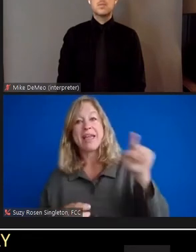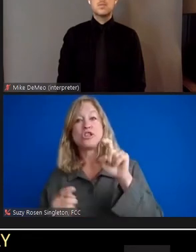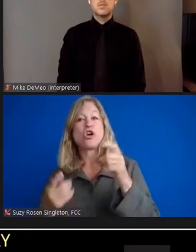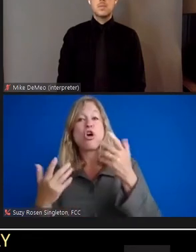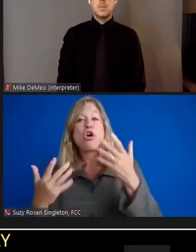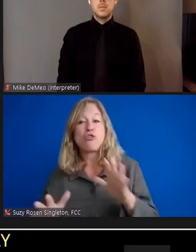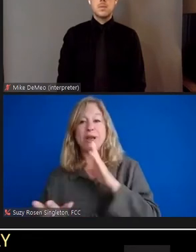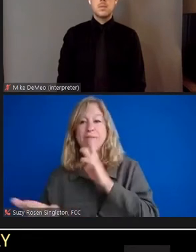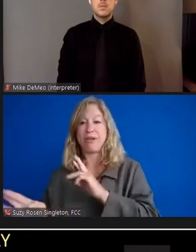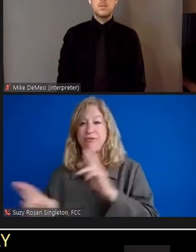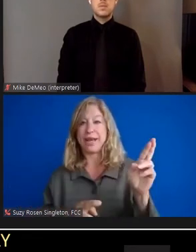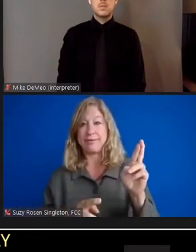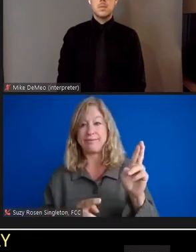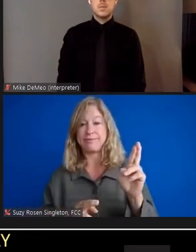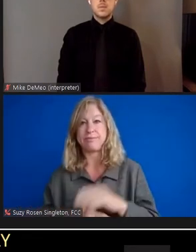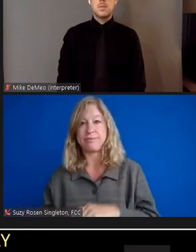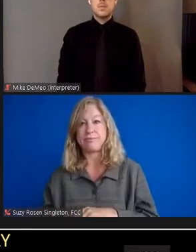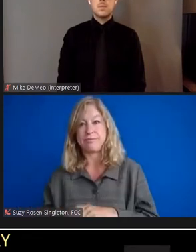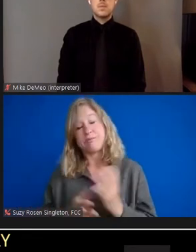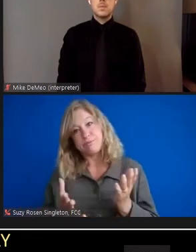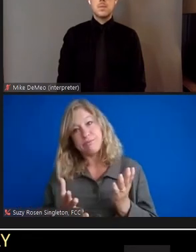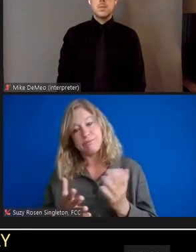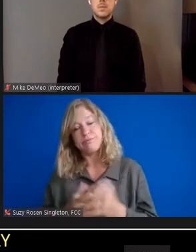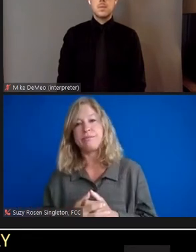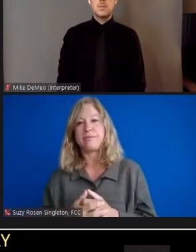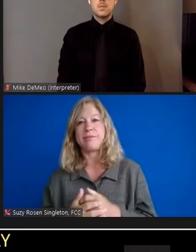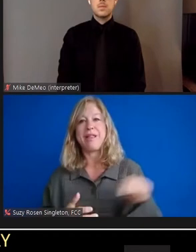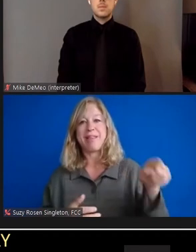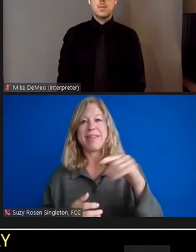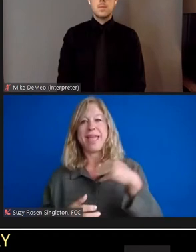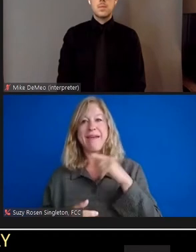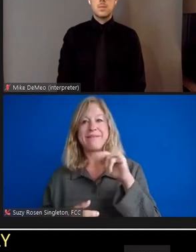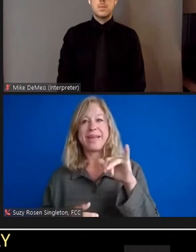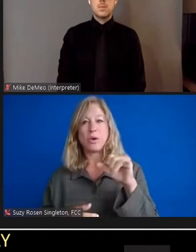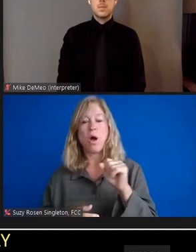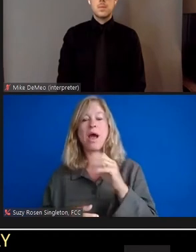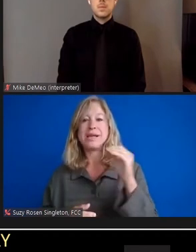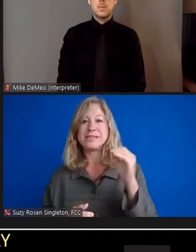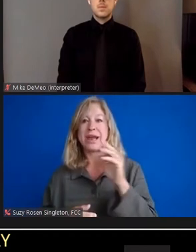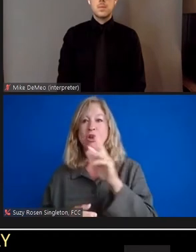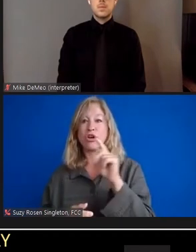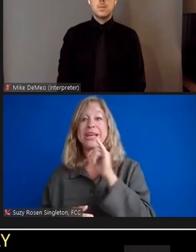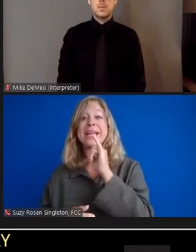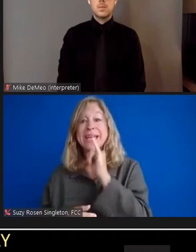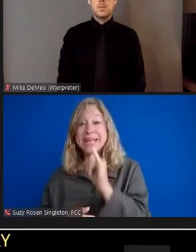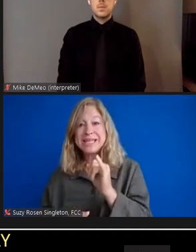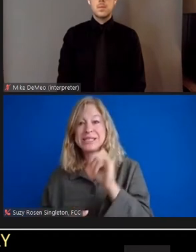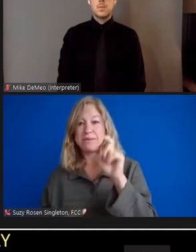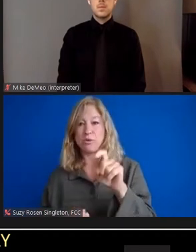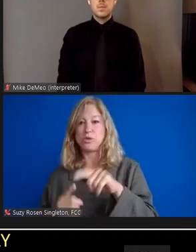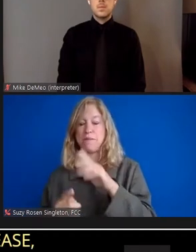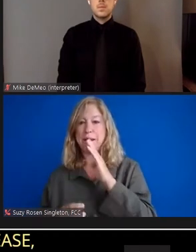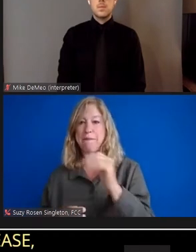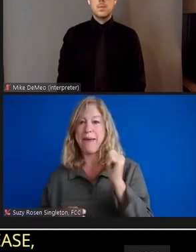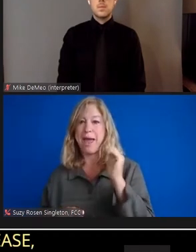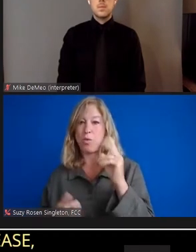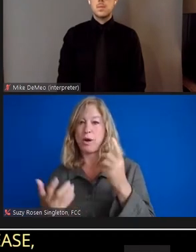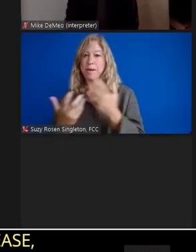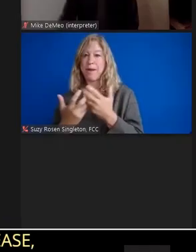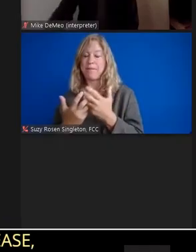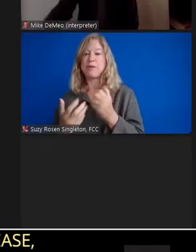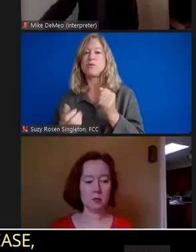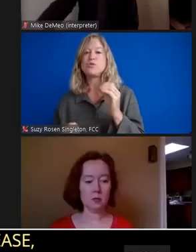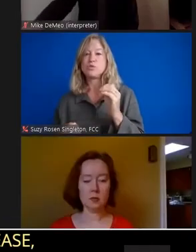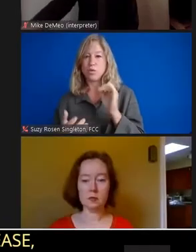Please bear in mind that they should already be ready. They have TTYs, and because